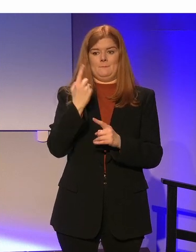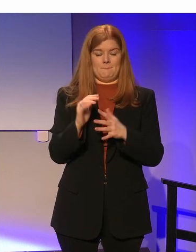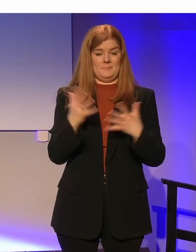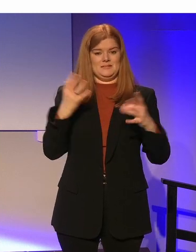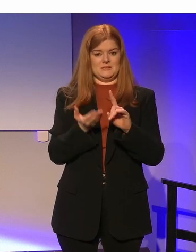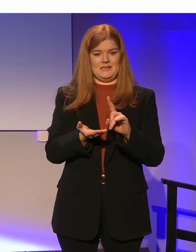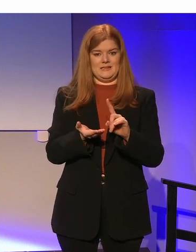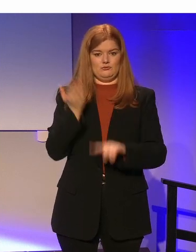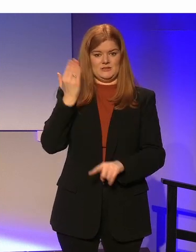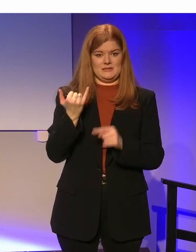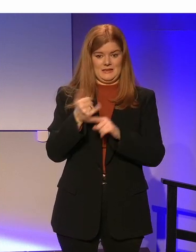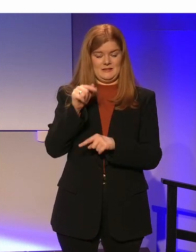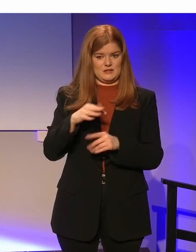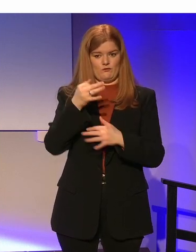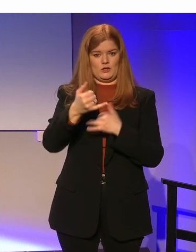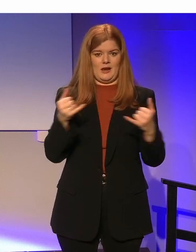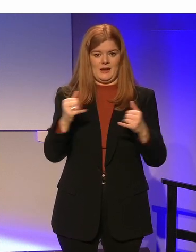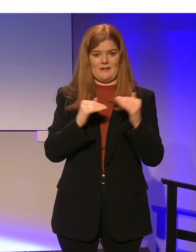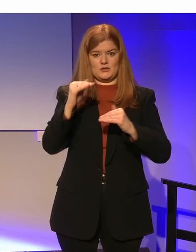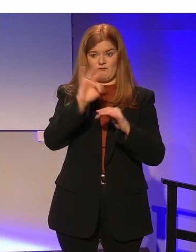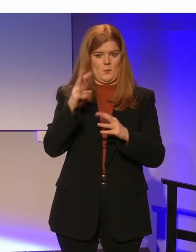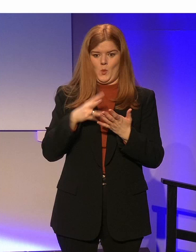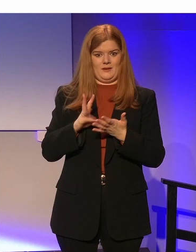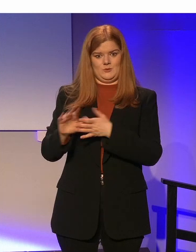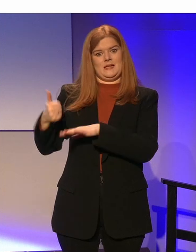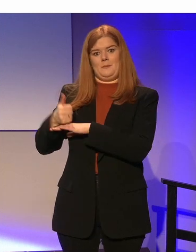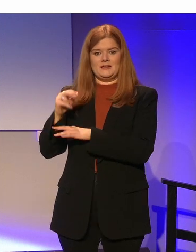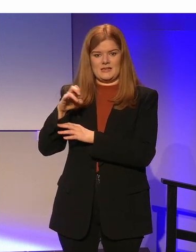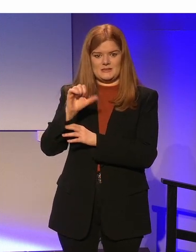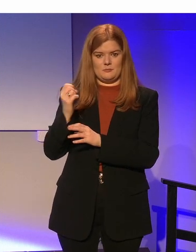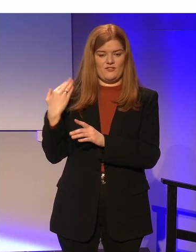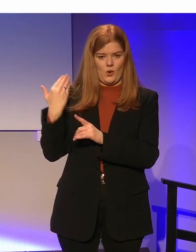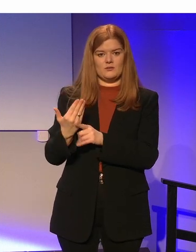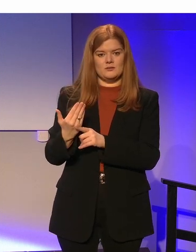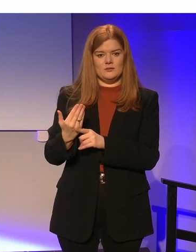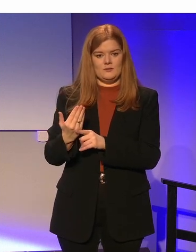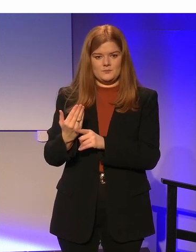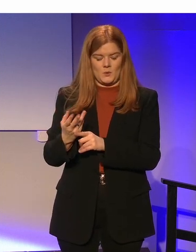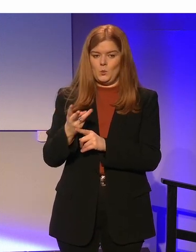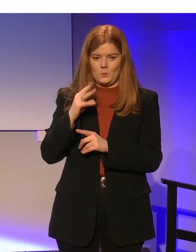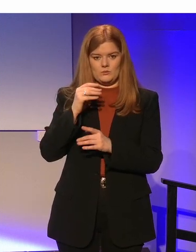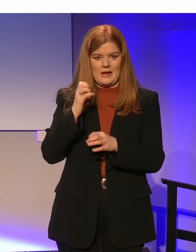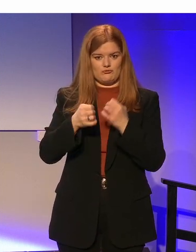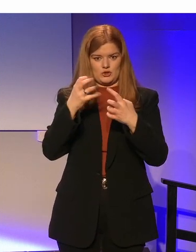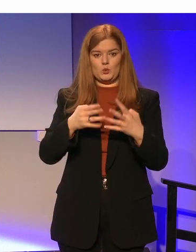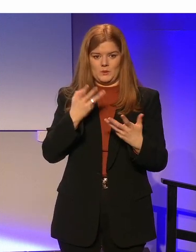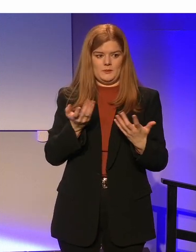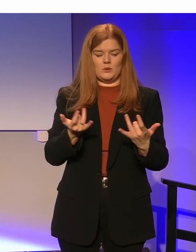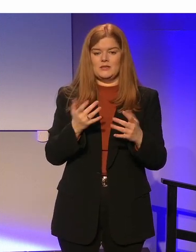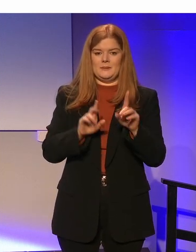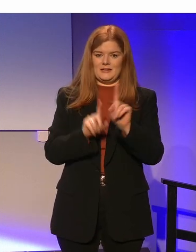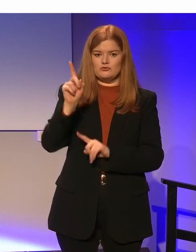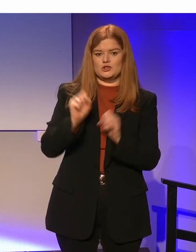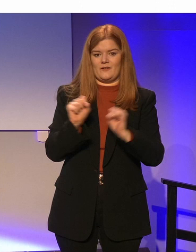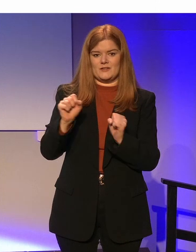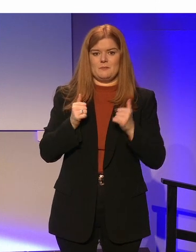increase in these essential frontline grades since the establishment of the NCSE, and will result in a significant increase in